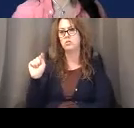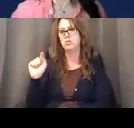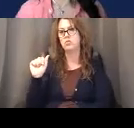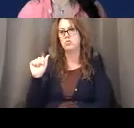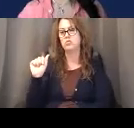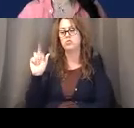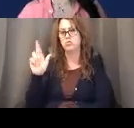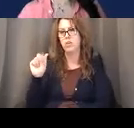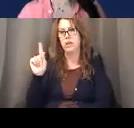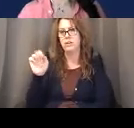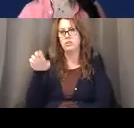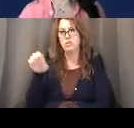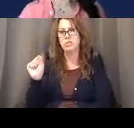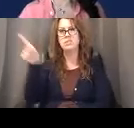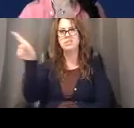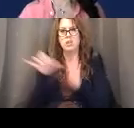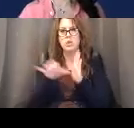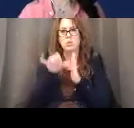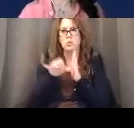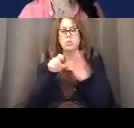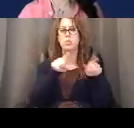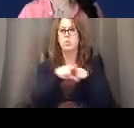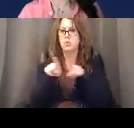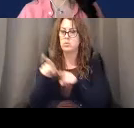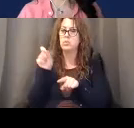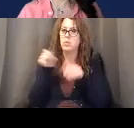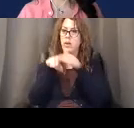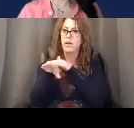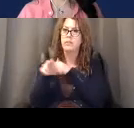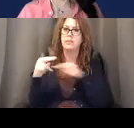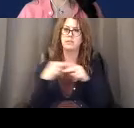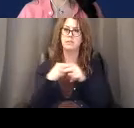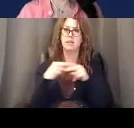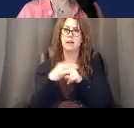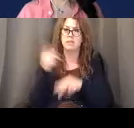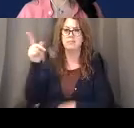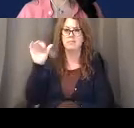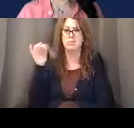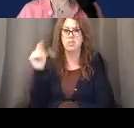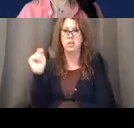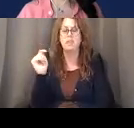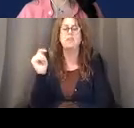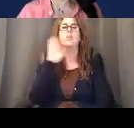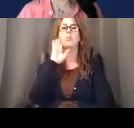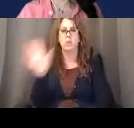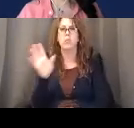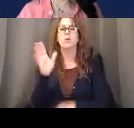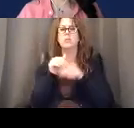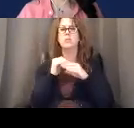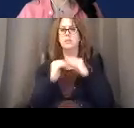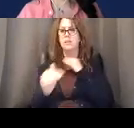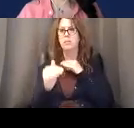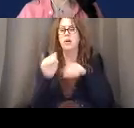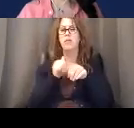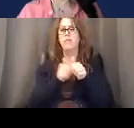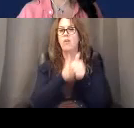the presentation slides. We will load those into the chat for those that need them. A follow-up email will be sent to all of you